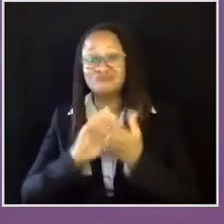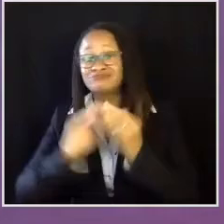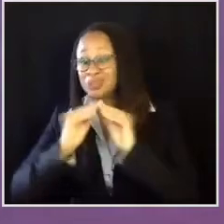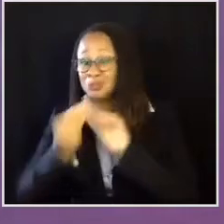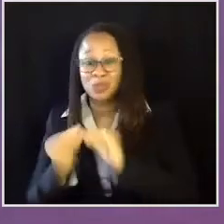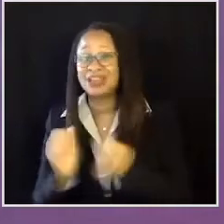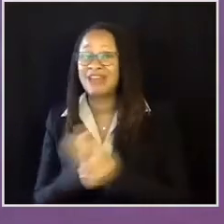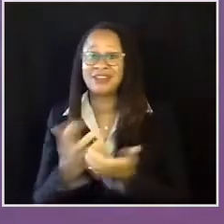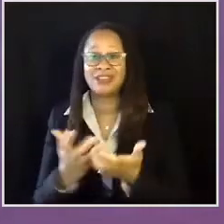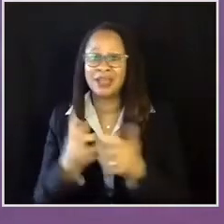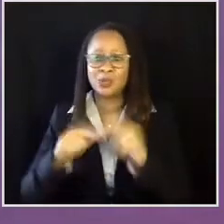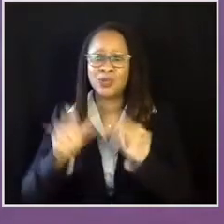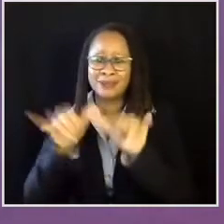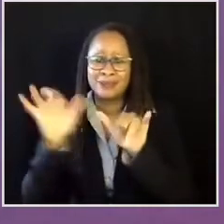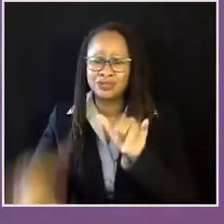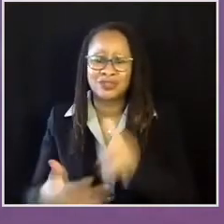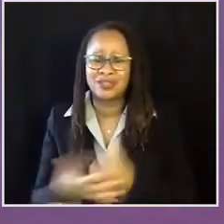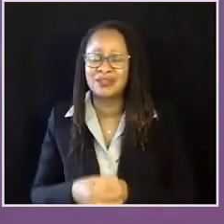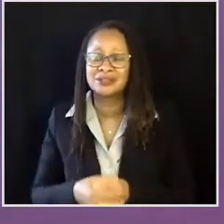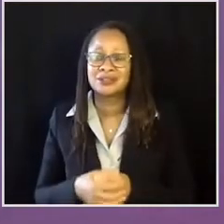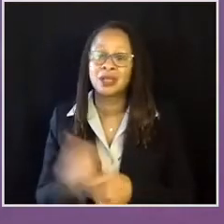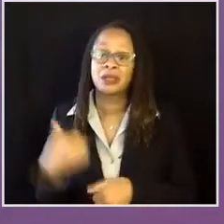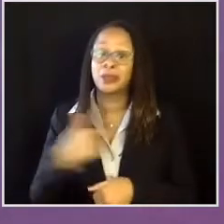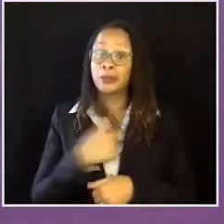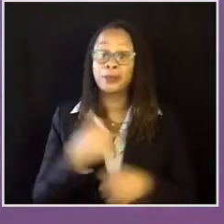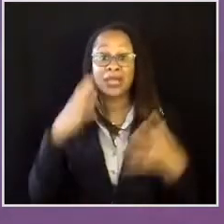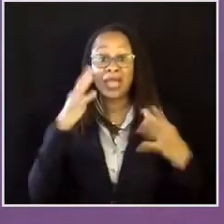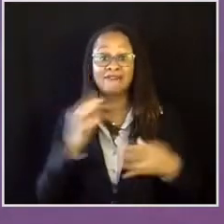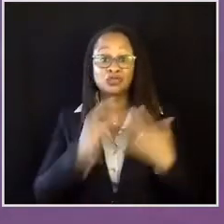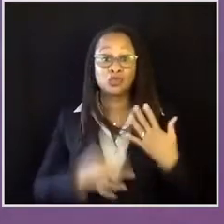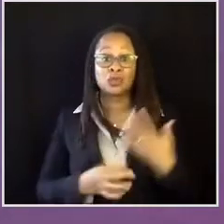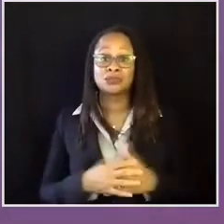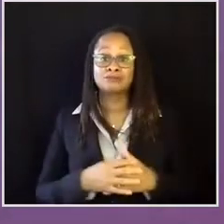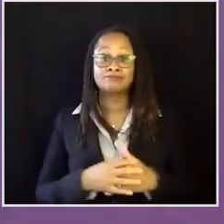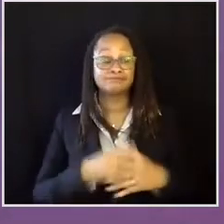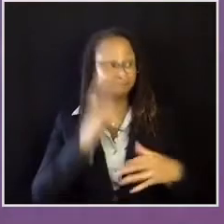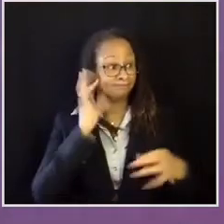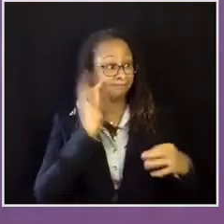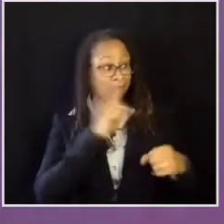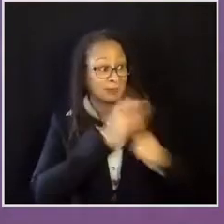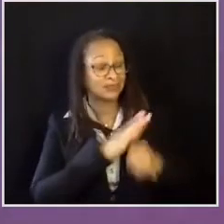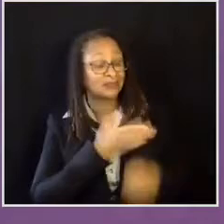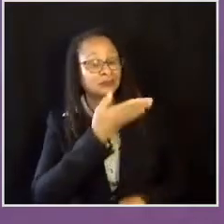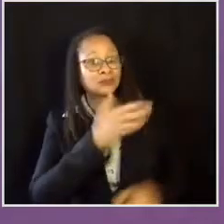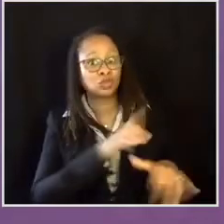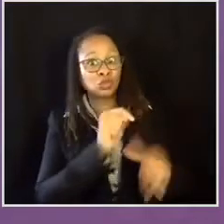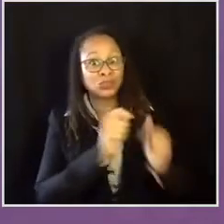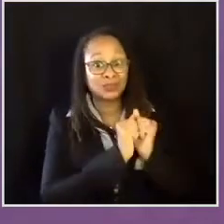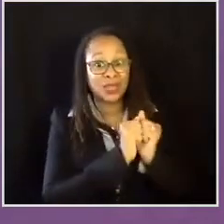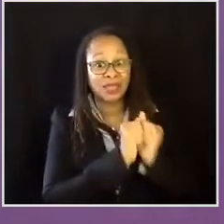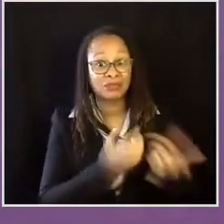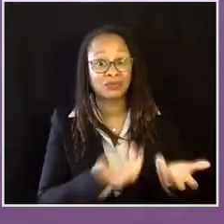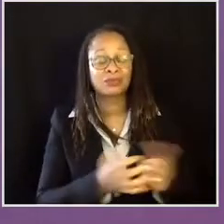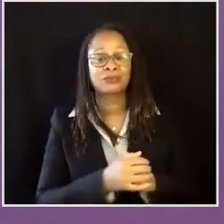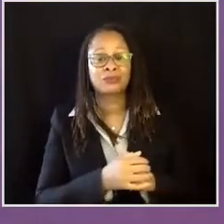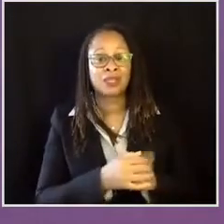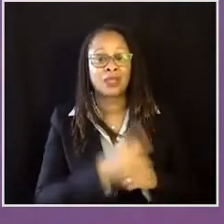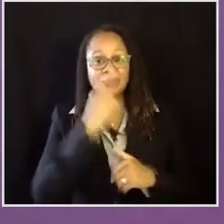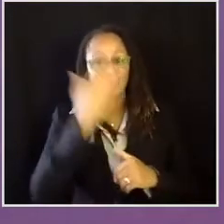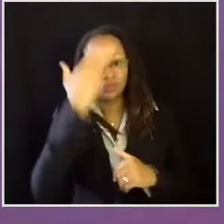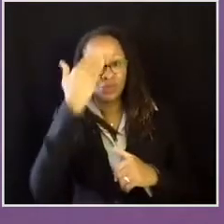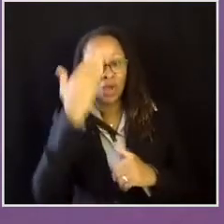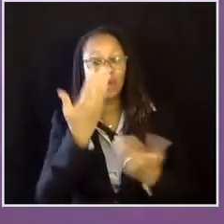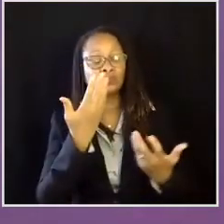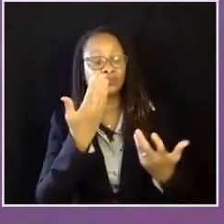immeasurable. We have a choice. We can commit to doing this together because we know that climate change